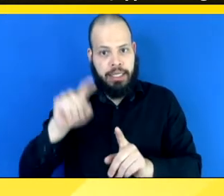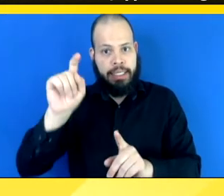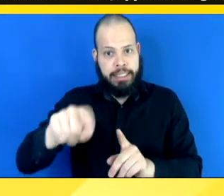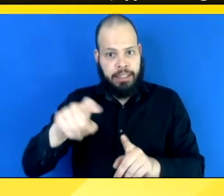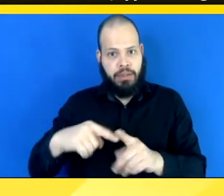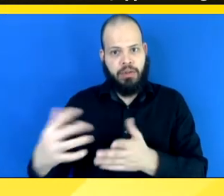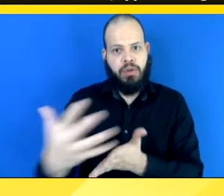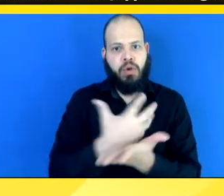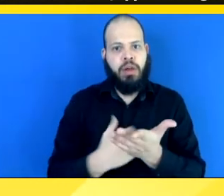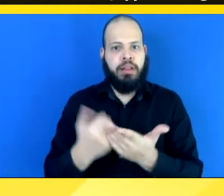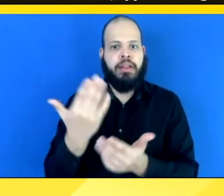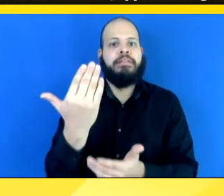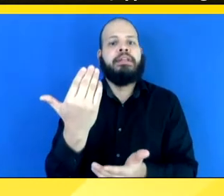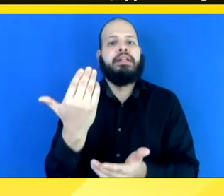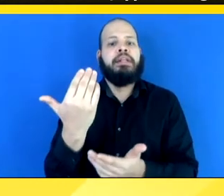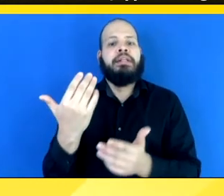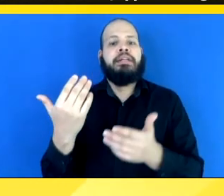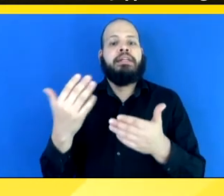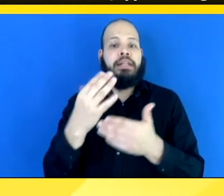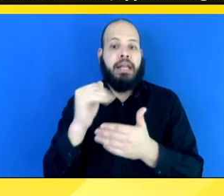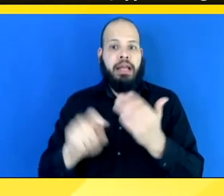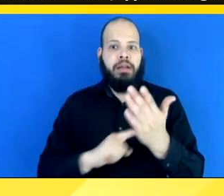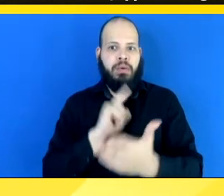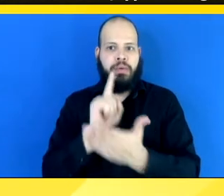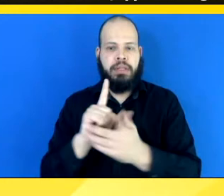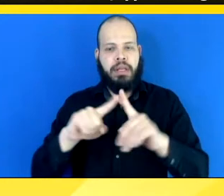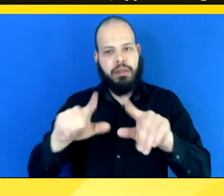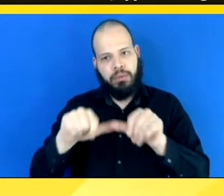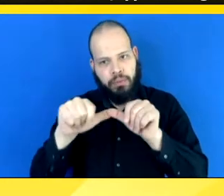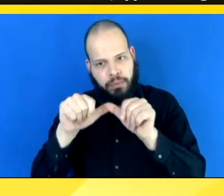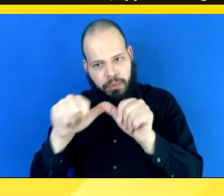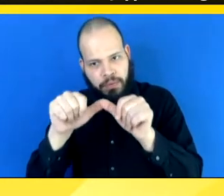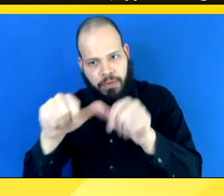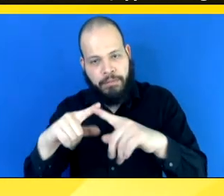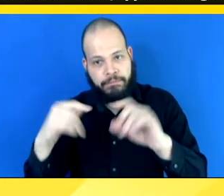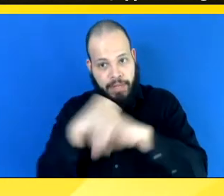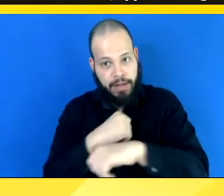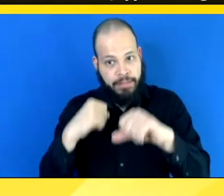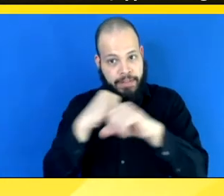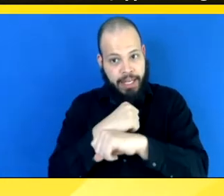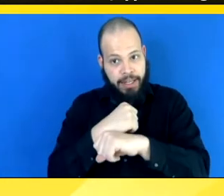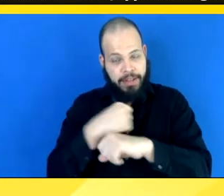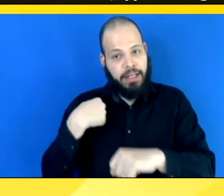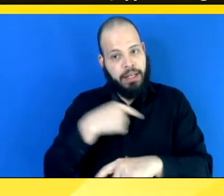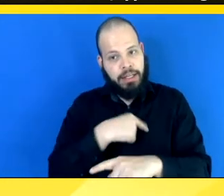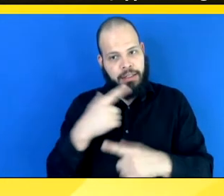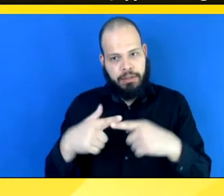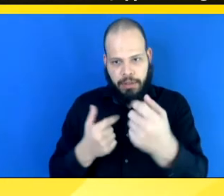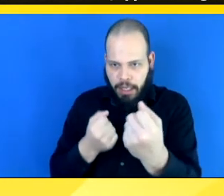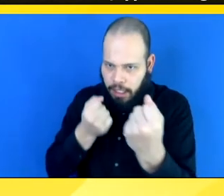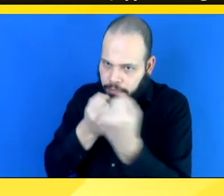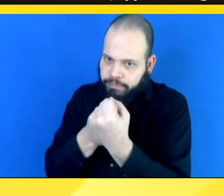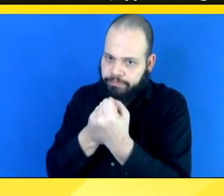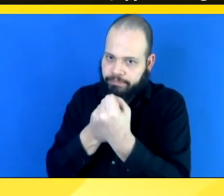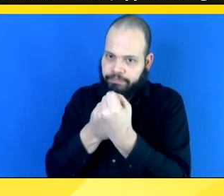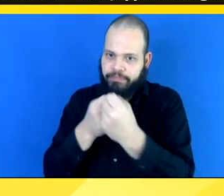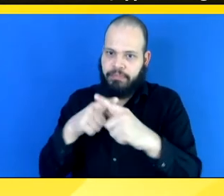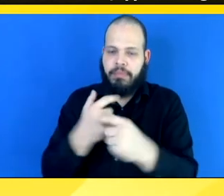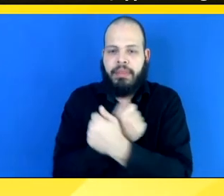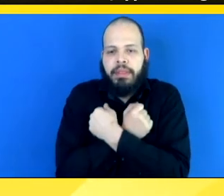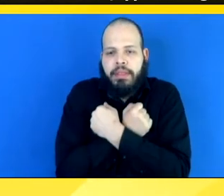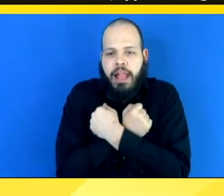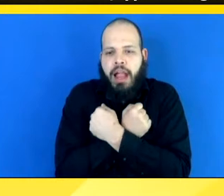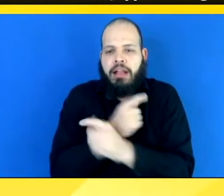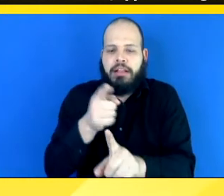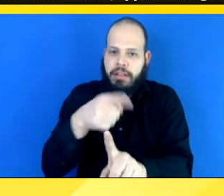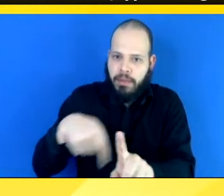continue that fight as we support and love these courageous workers who are taking a stand that helps us all be able to